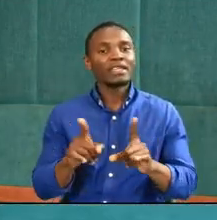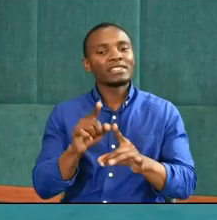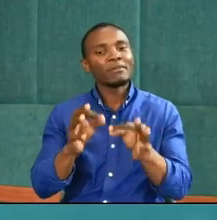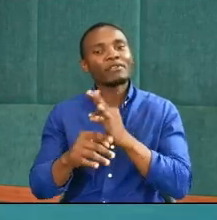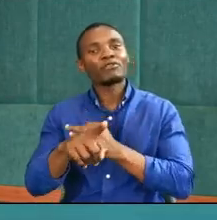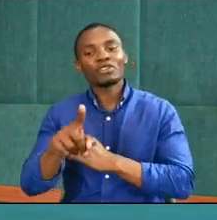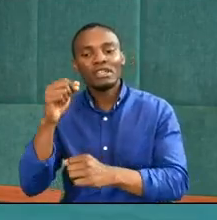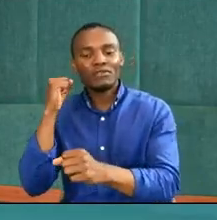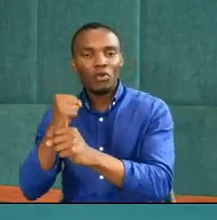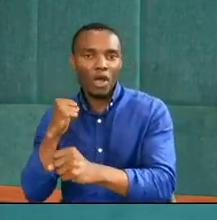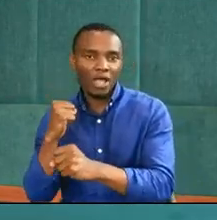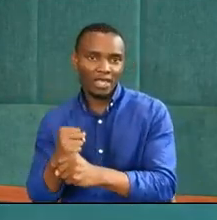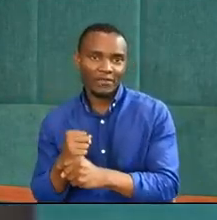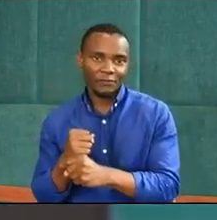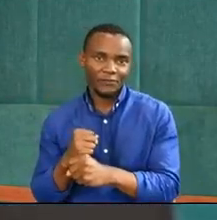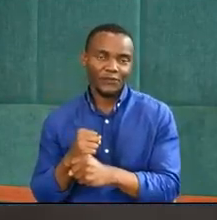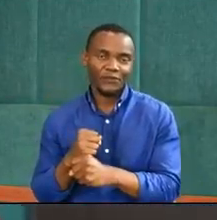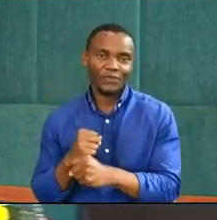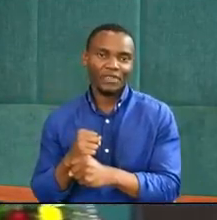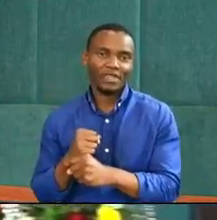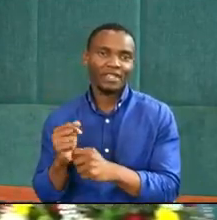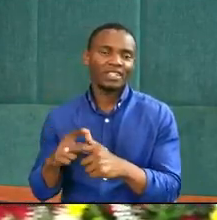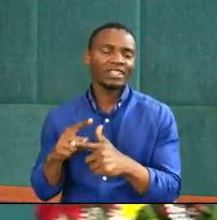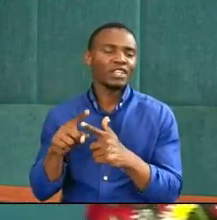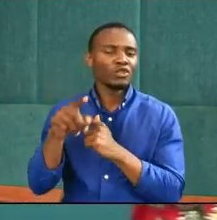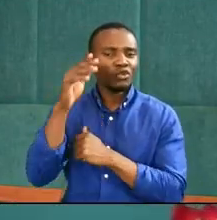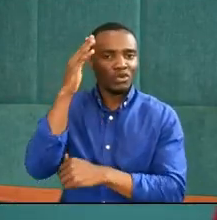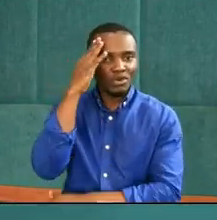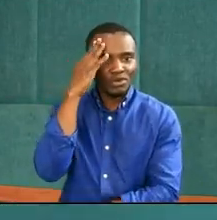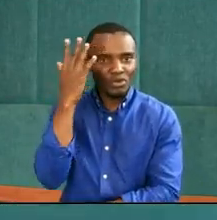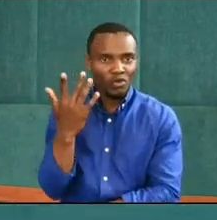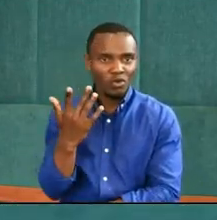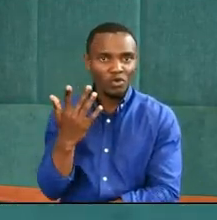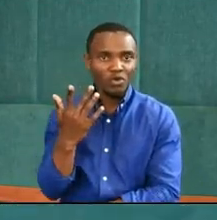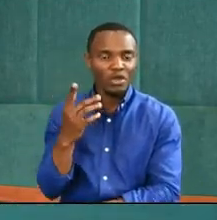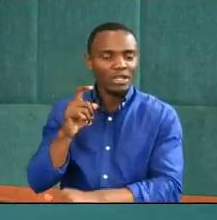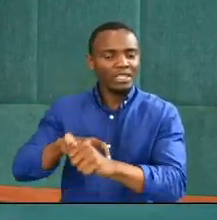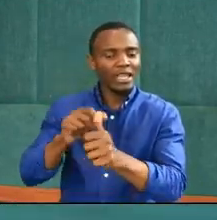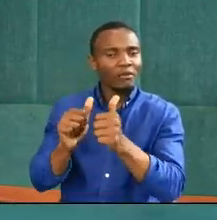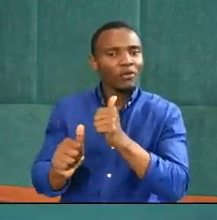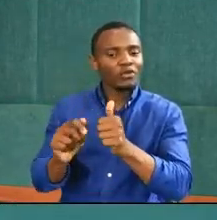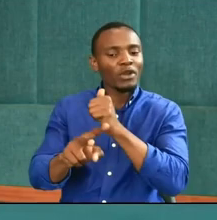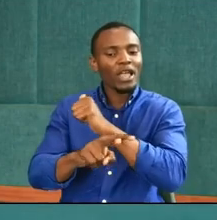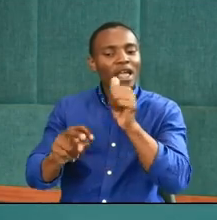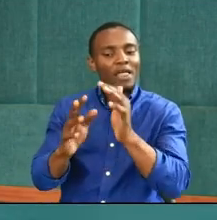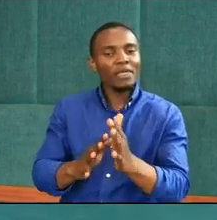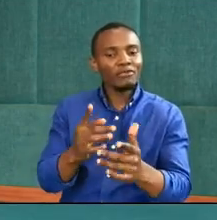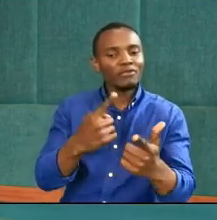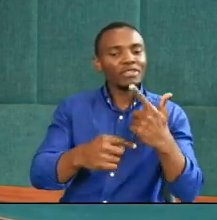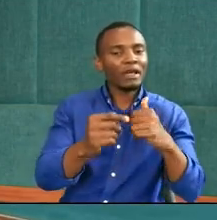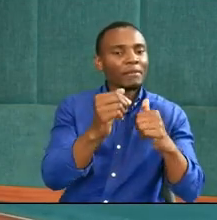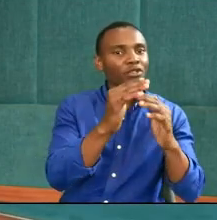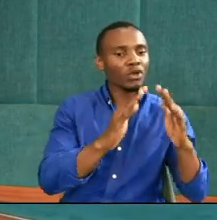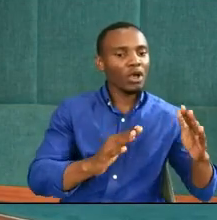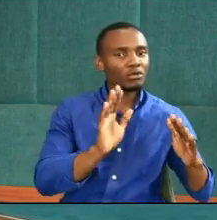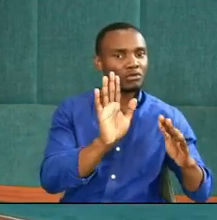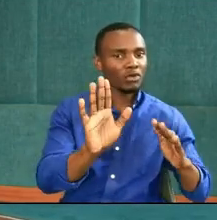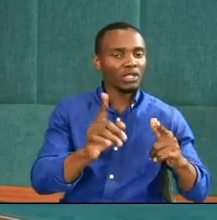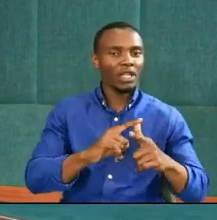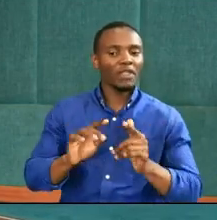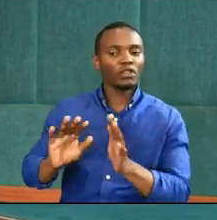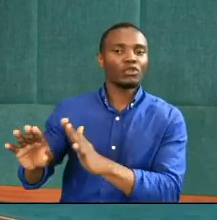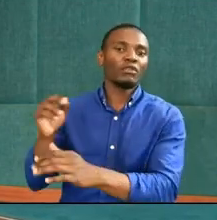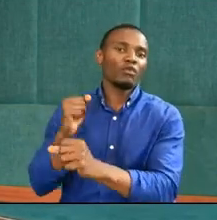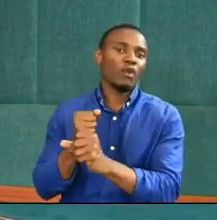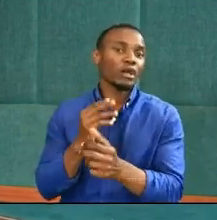at work, yes, and you know what hour the thief is coming, you leave work,